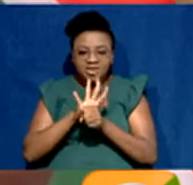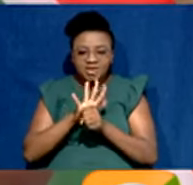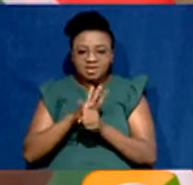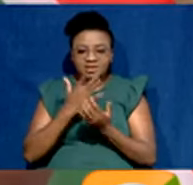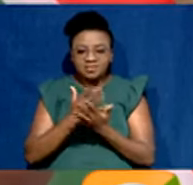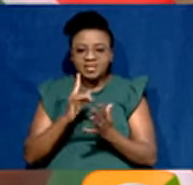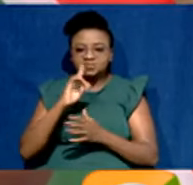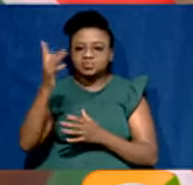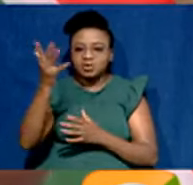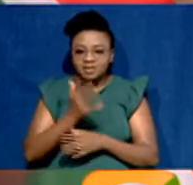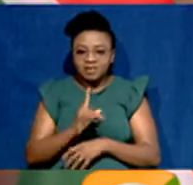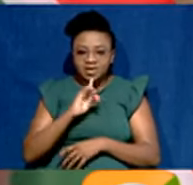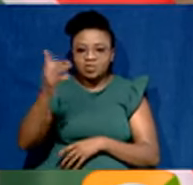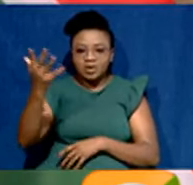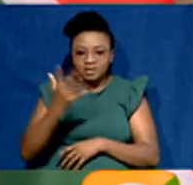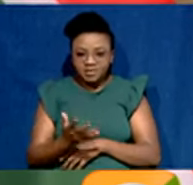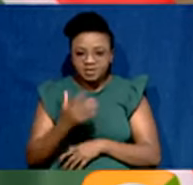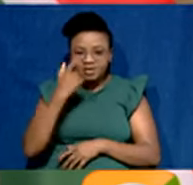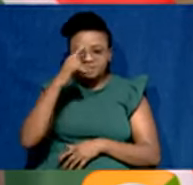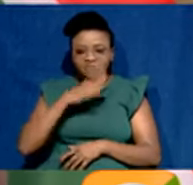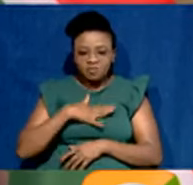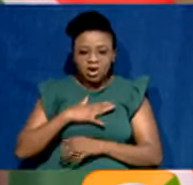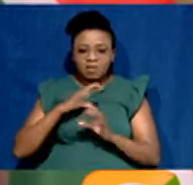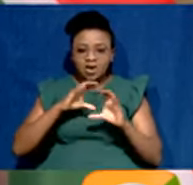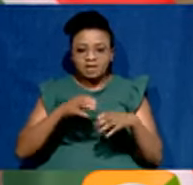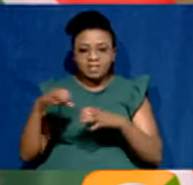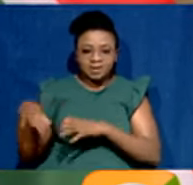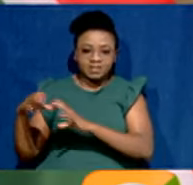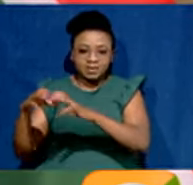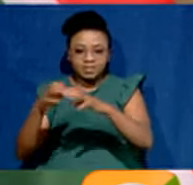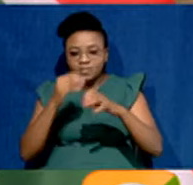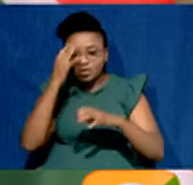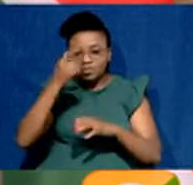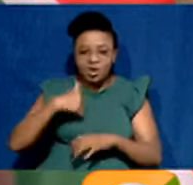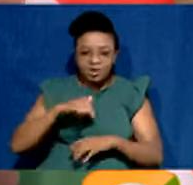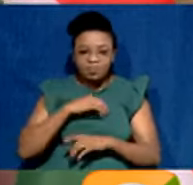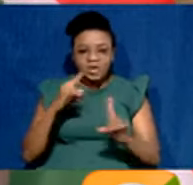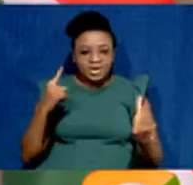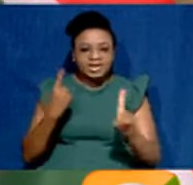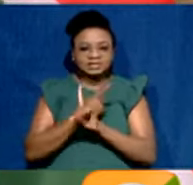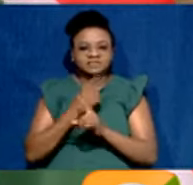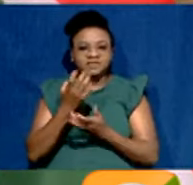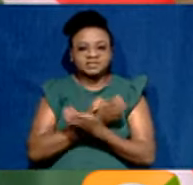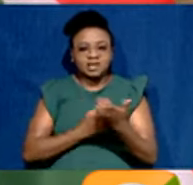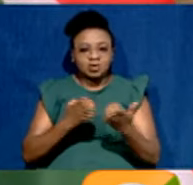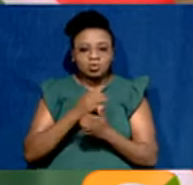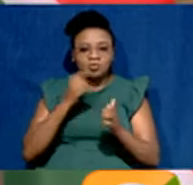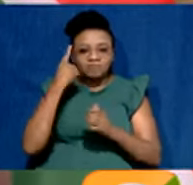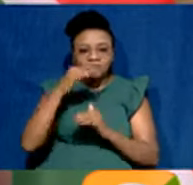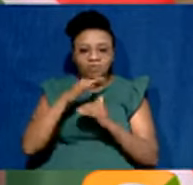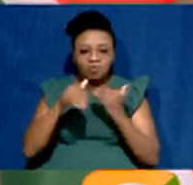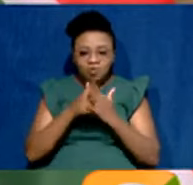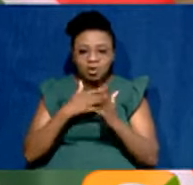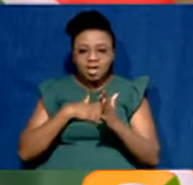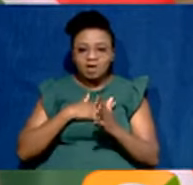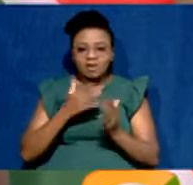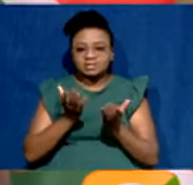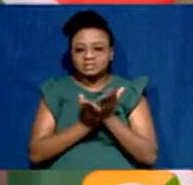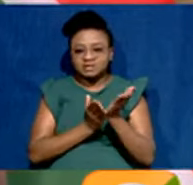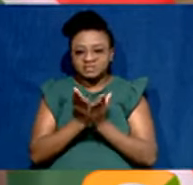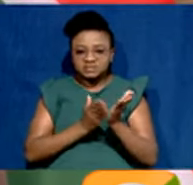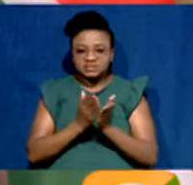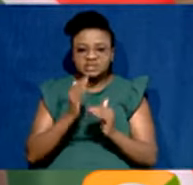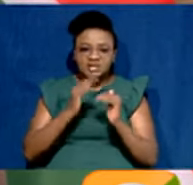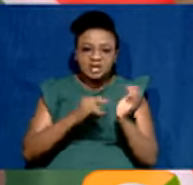more for our industries because we are a different economy for all our other services than Uganda or Tanzania